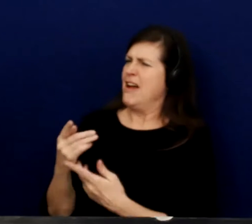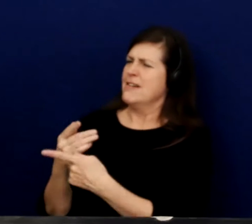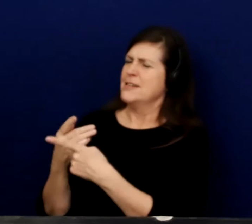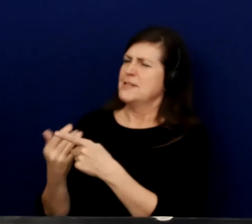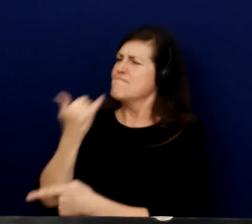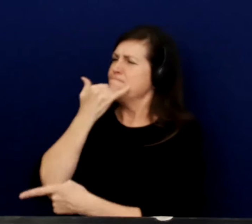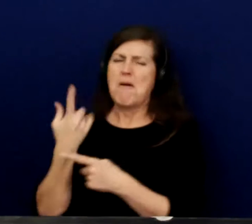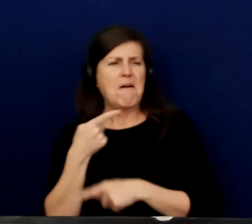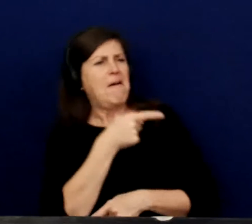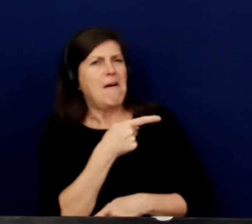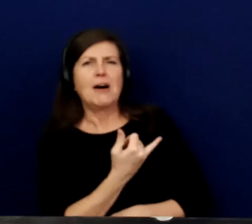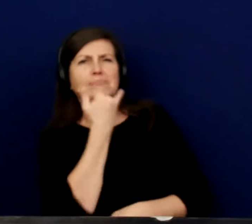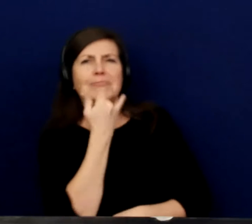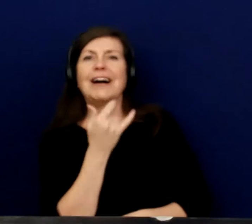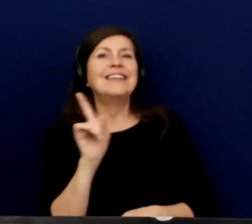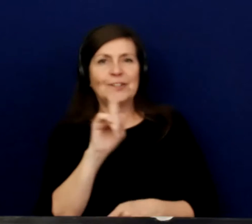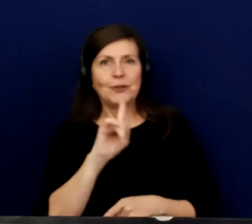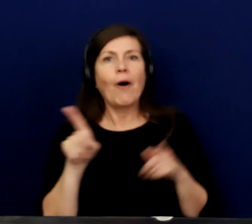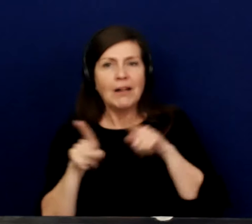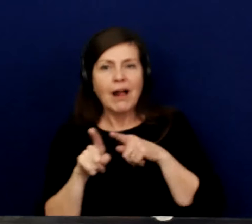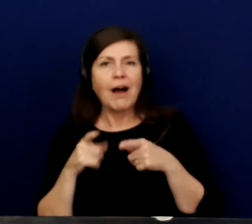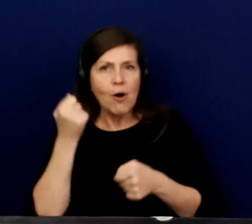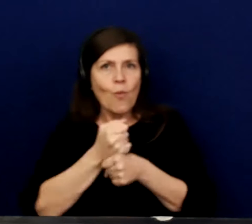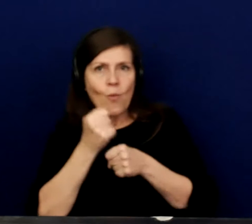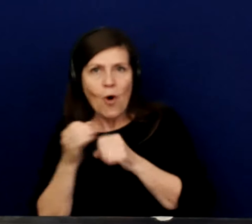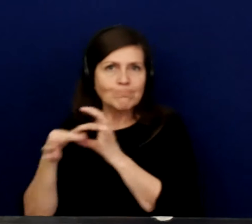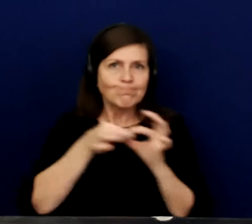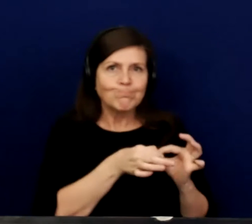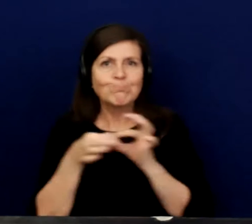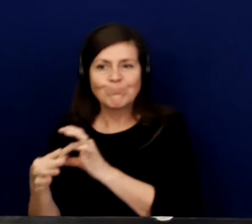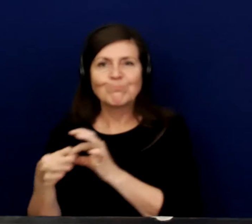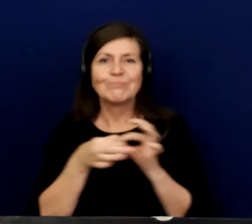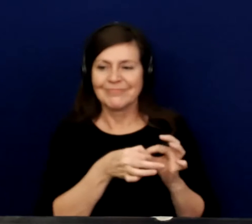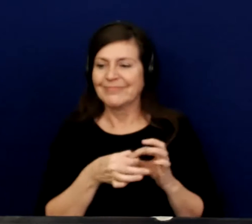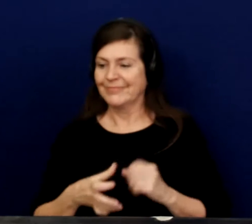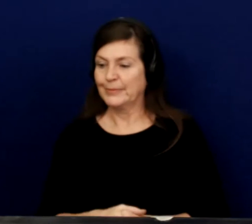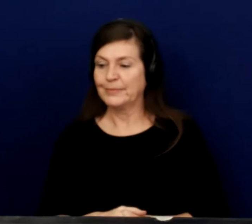to do a collaborative effort, and I think that is really